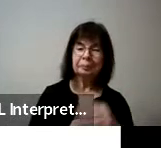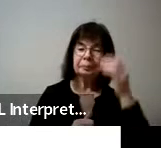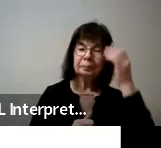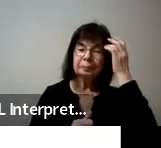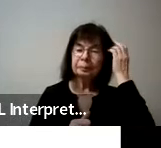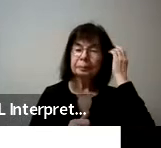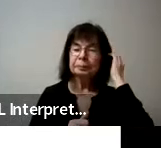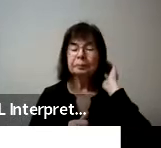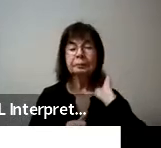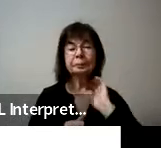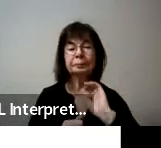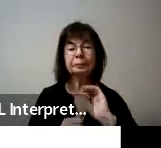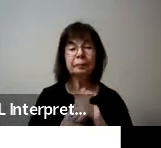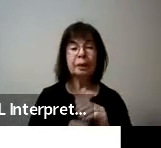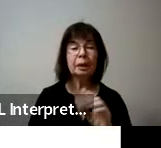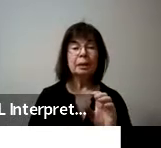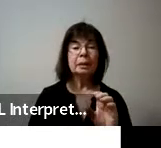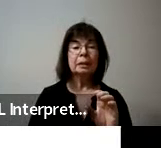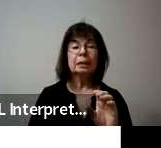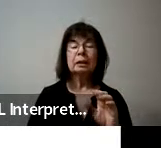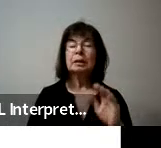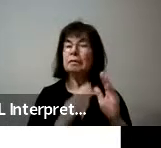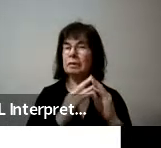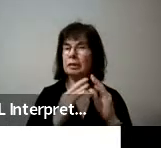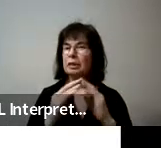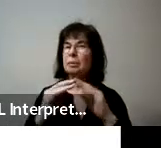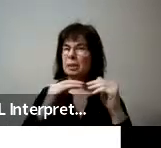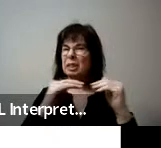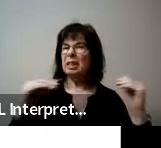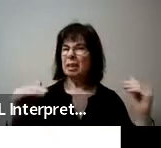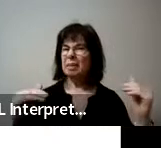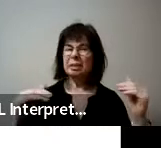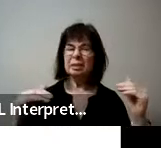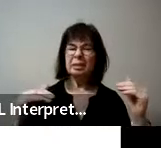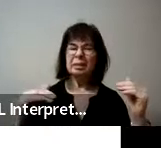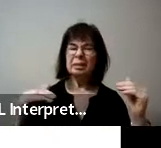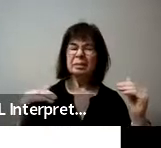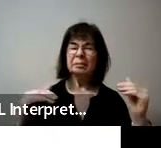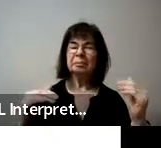In terms of CDC COVID community levels, which are